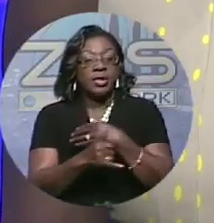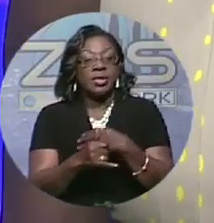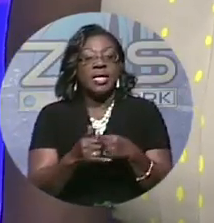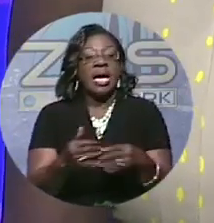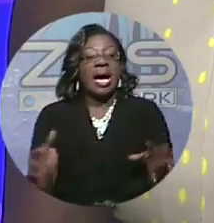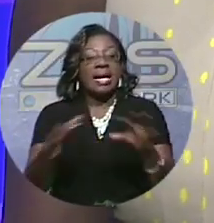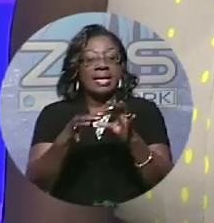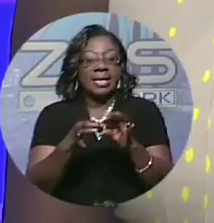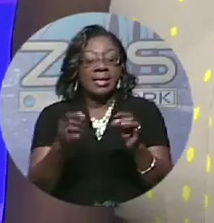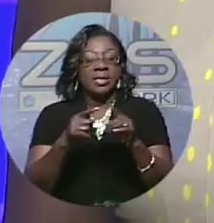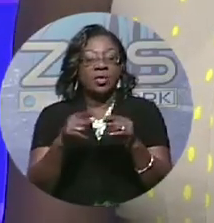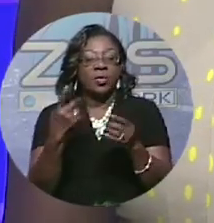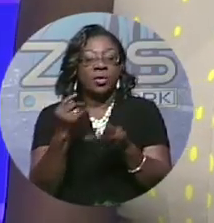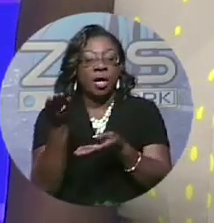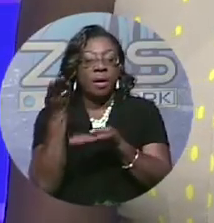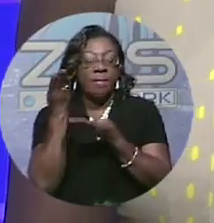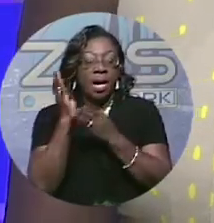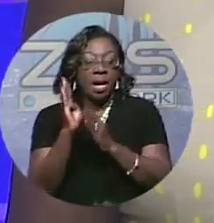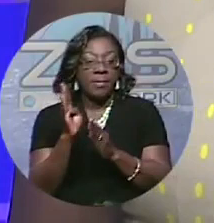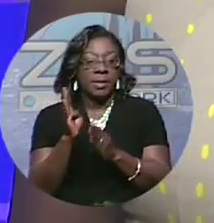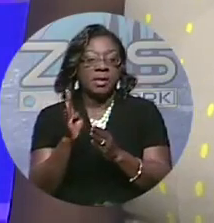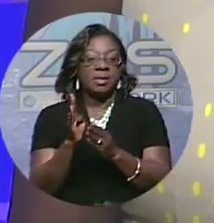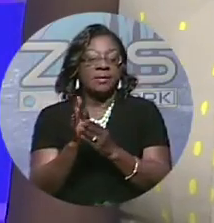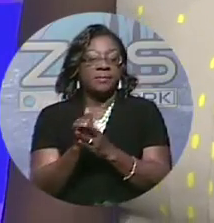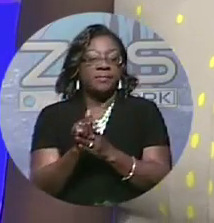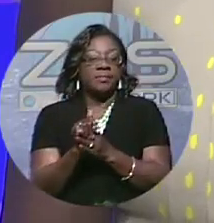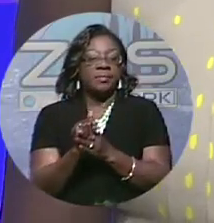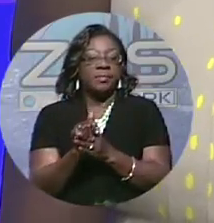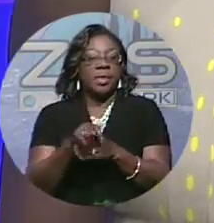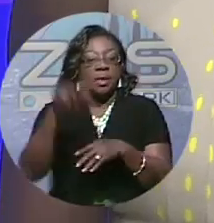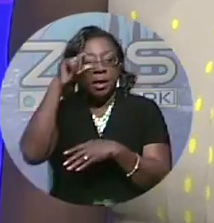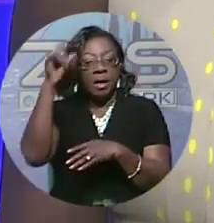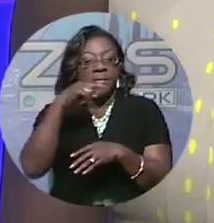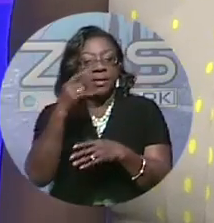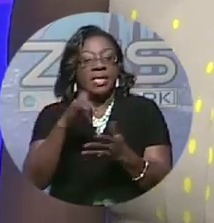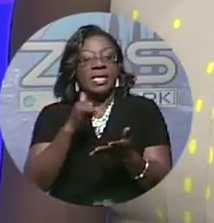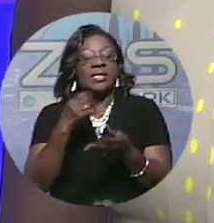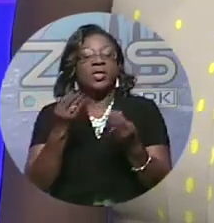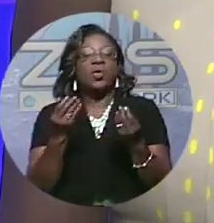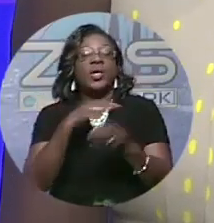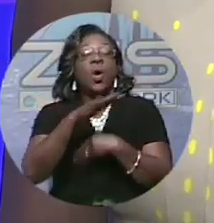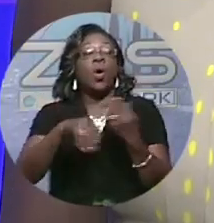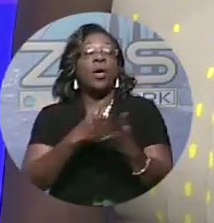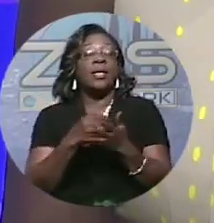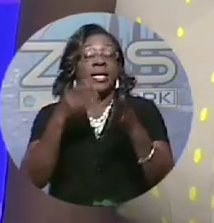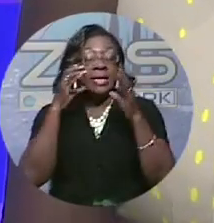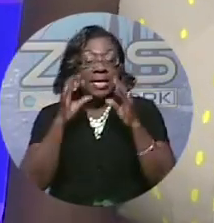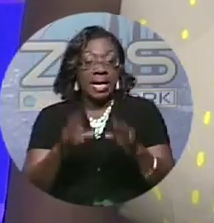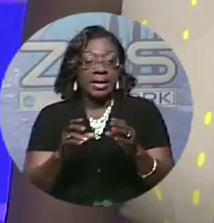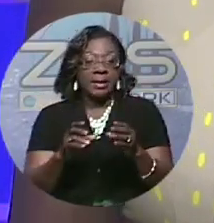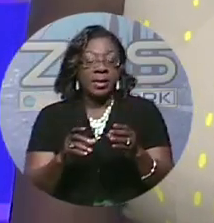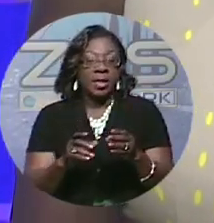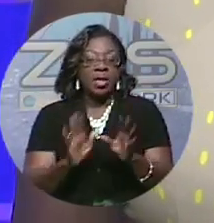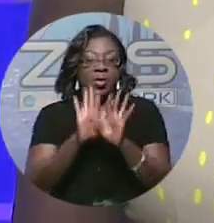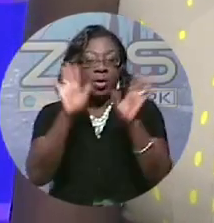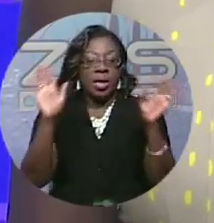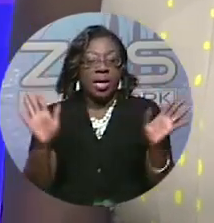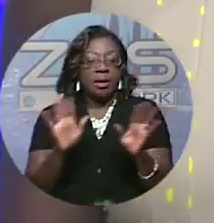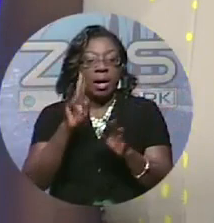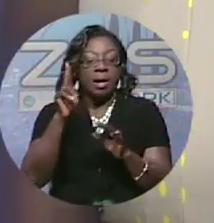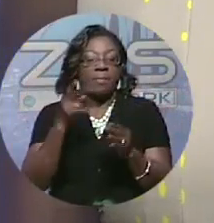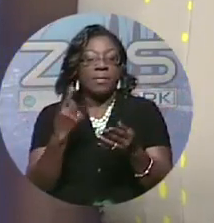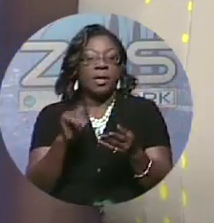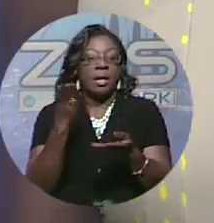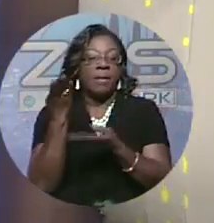consists of 11.5 million confidential documents. The 2.6 terabyte worth of documents were leaked to a German